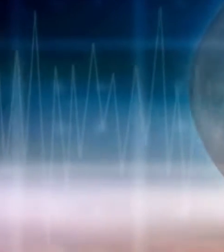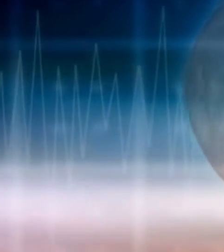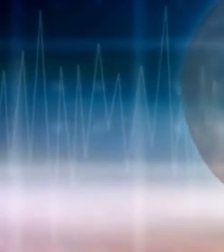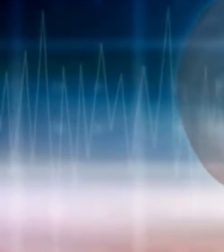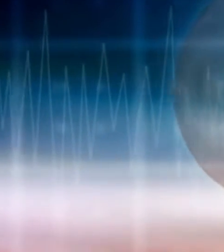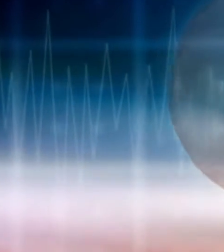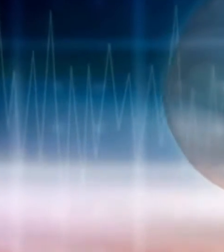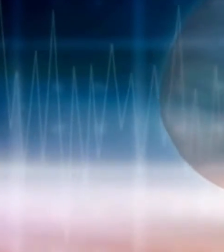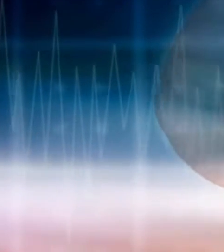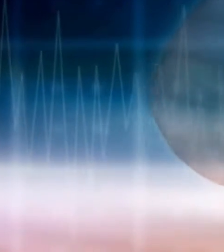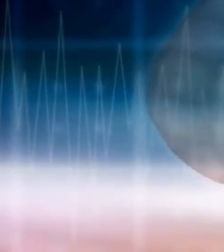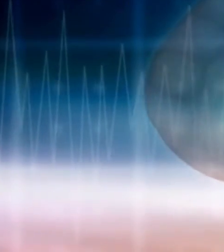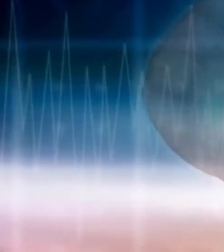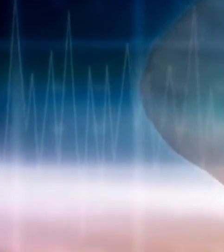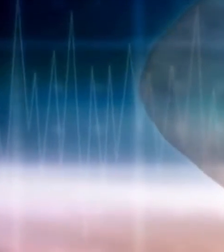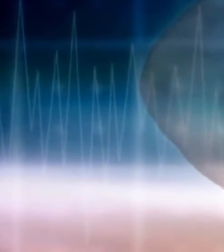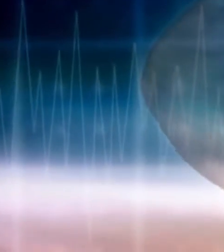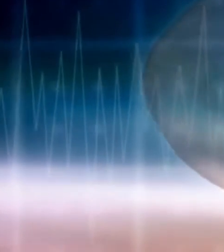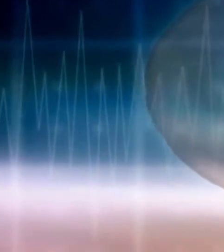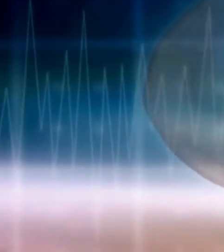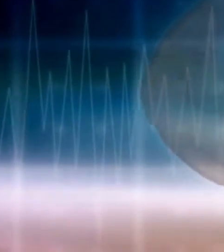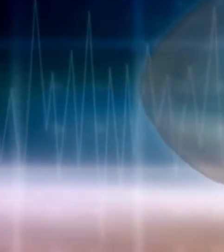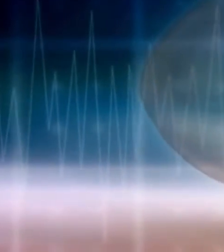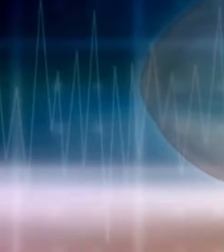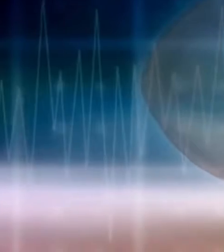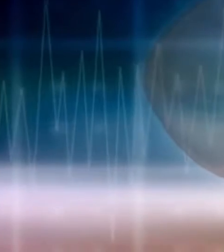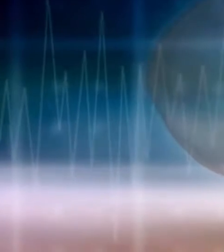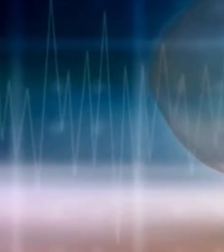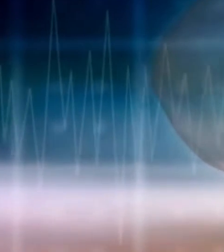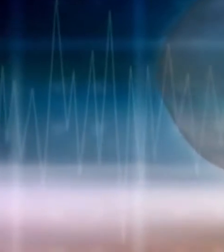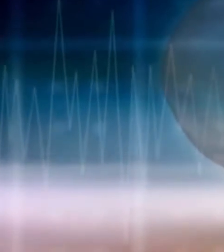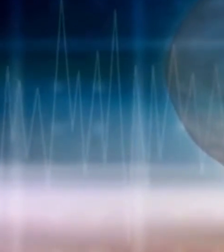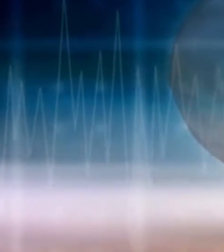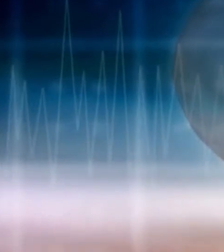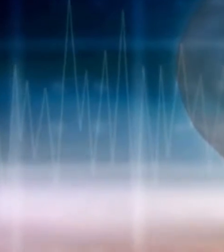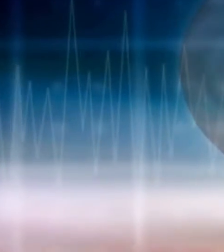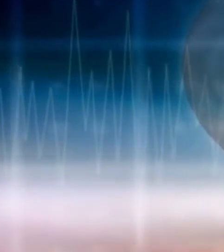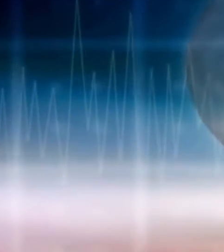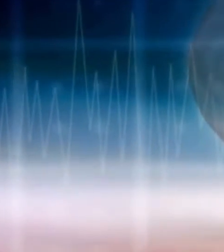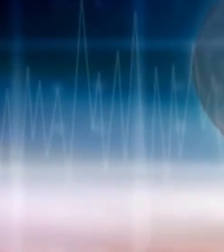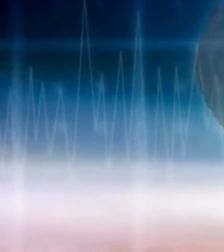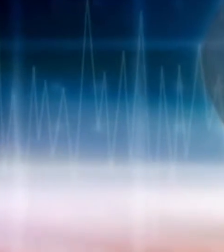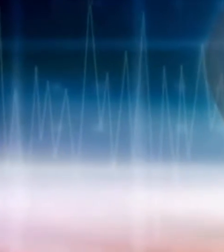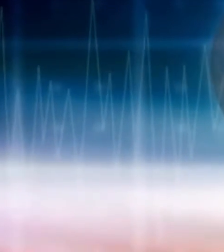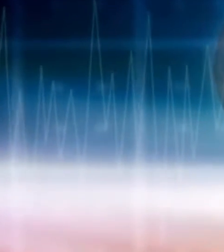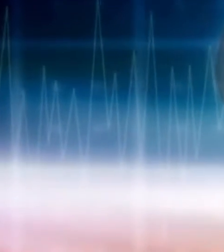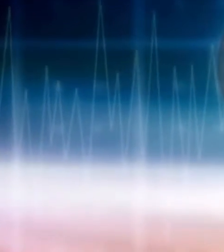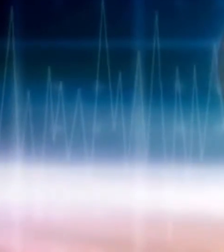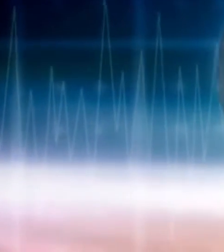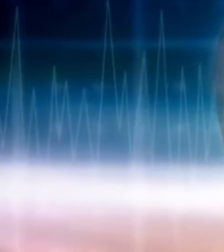Unlike other neuroimaging technologies that produce magnetic or electrical fields, which excludes the study of children with cochlear